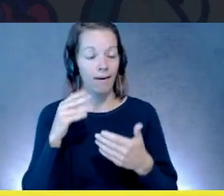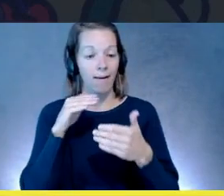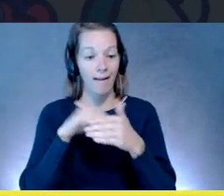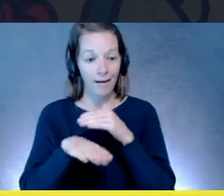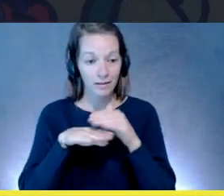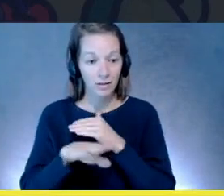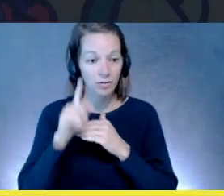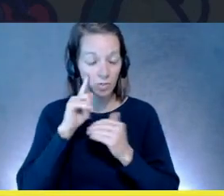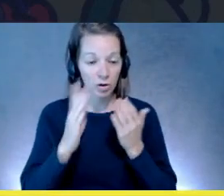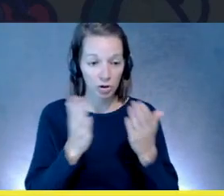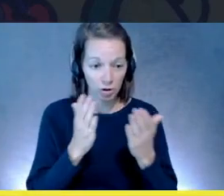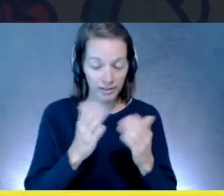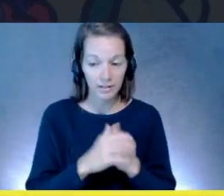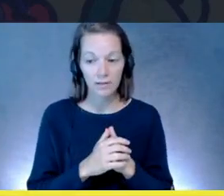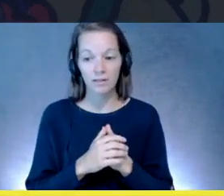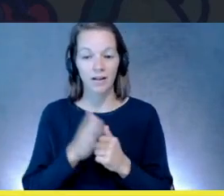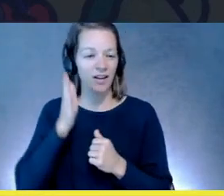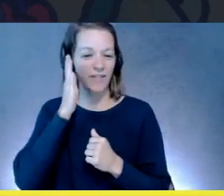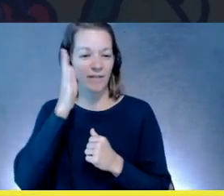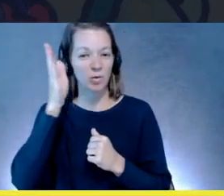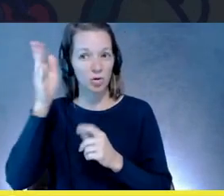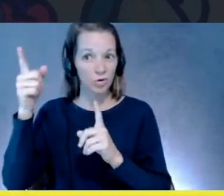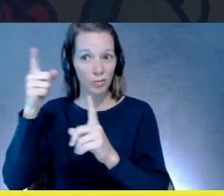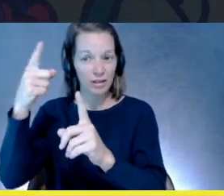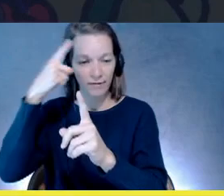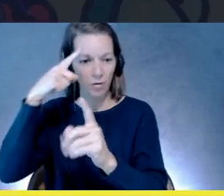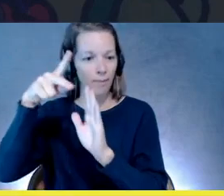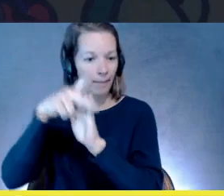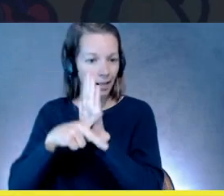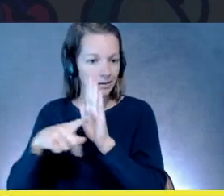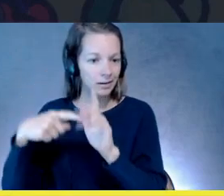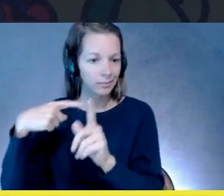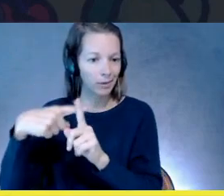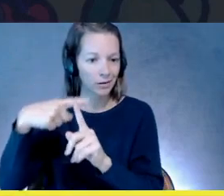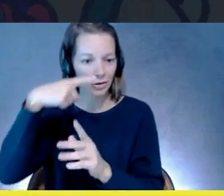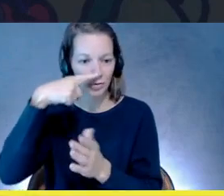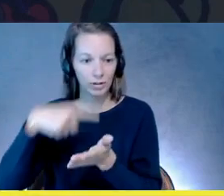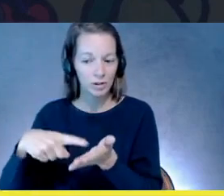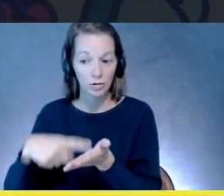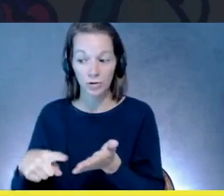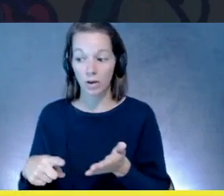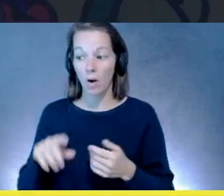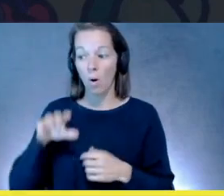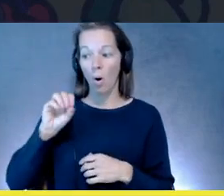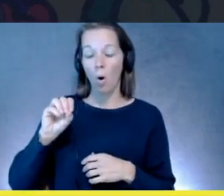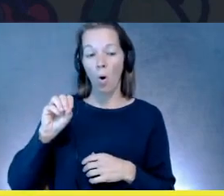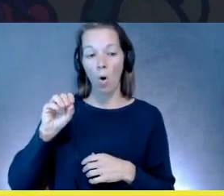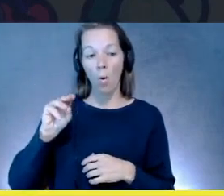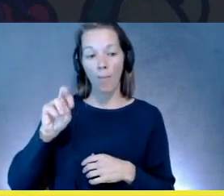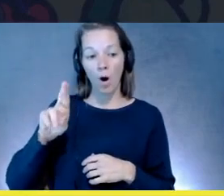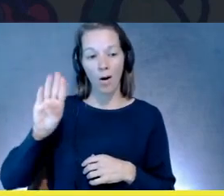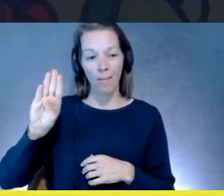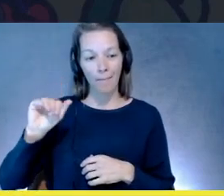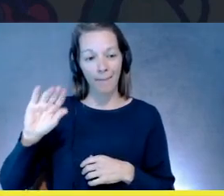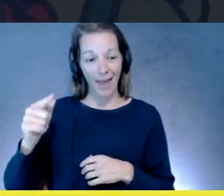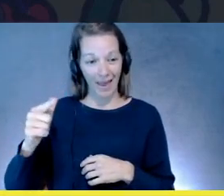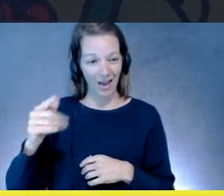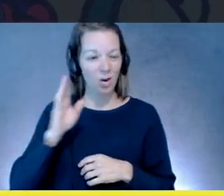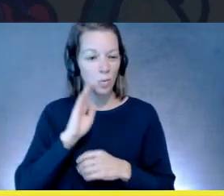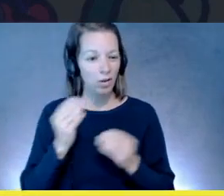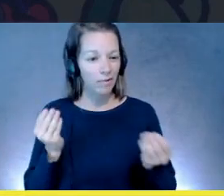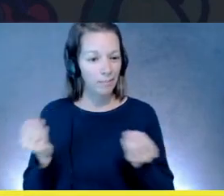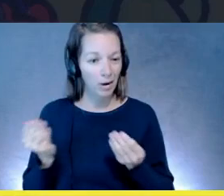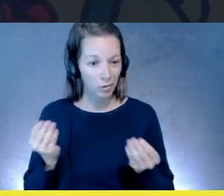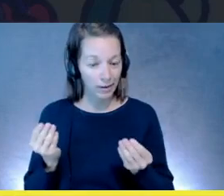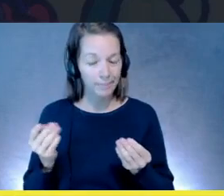for policy and research, and more. Our final moderator is Dr. Omar Beg. Omar is a clinical resident